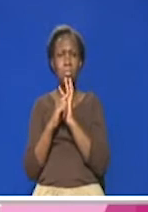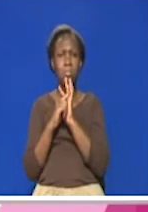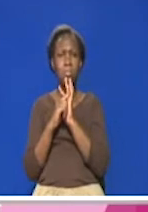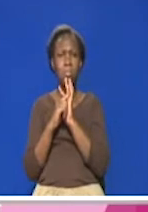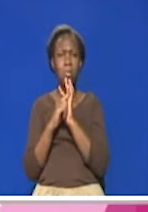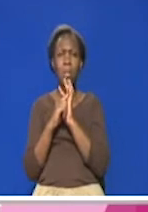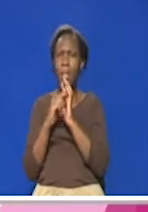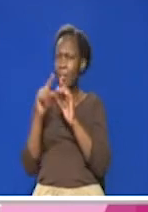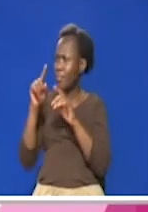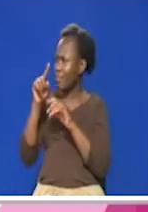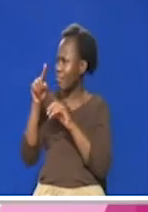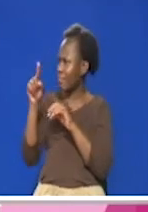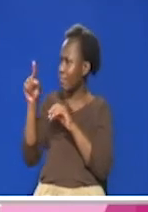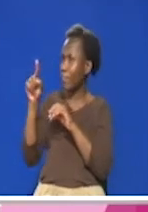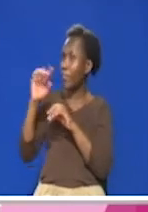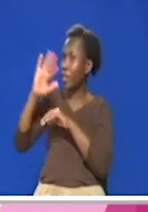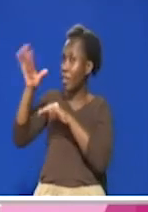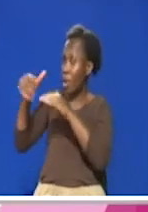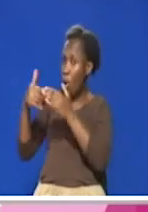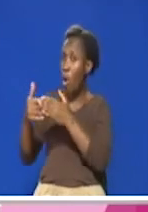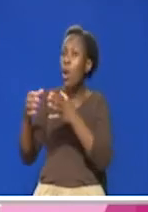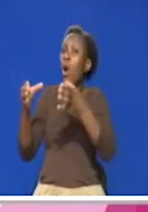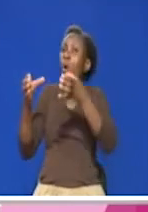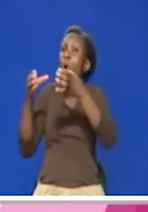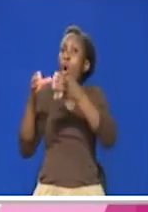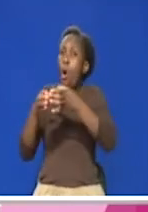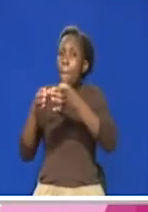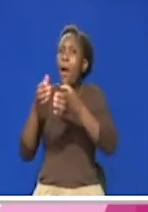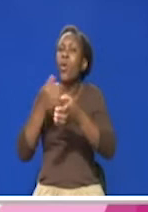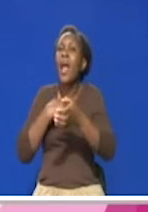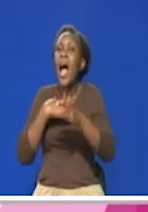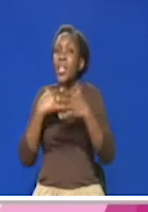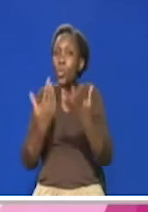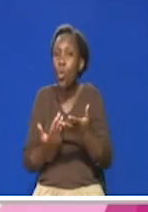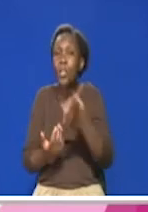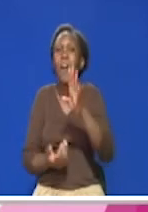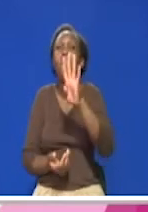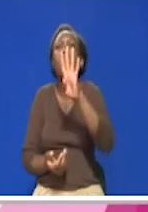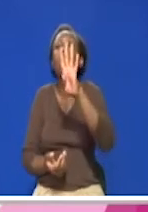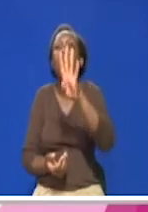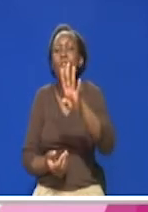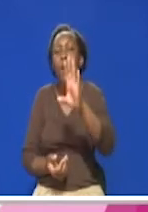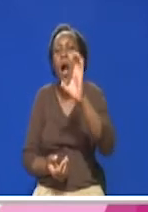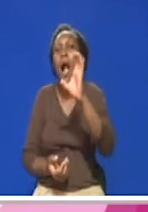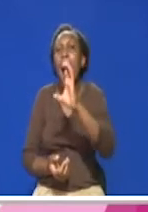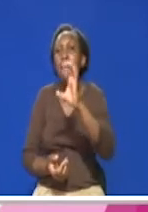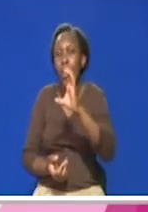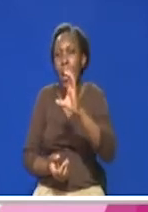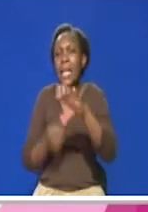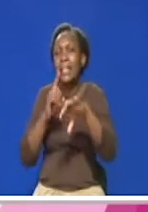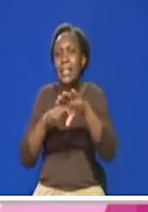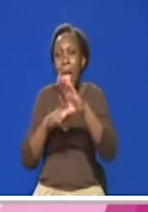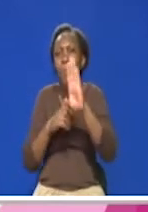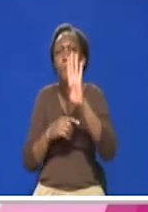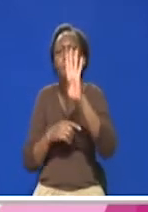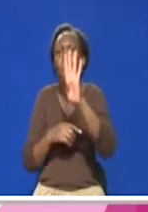that compound has 4 carbon atoms, and therefore we call it butane, because the longest continuous carbon chain